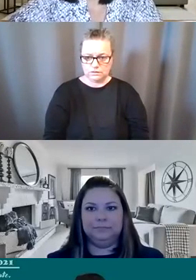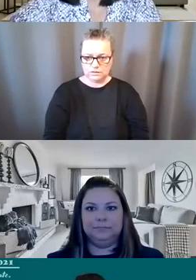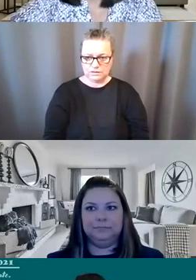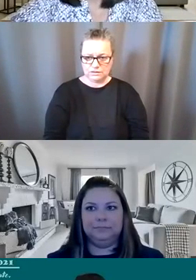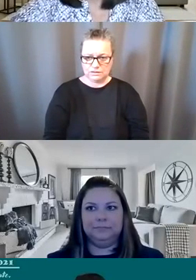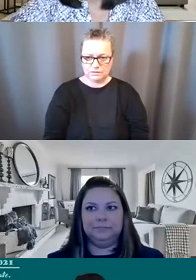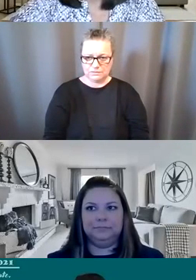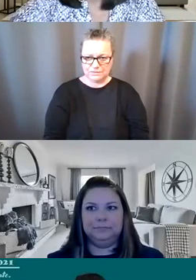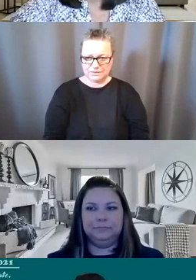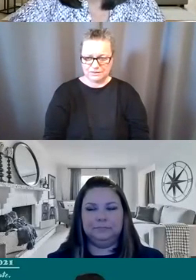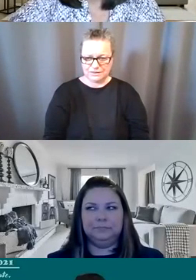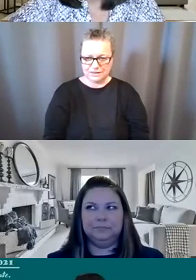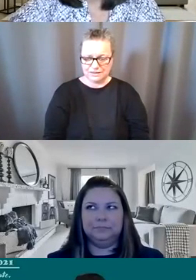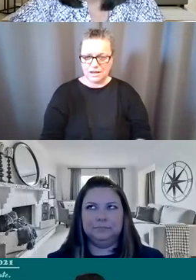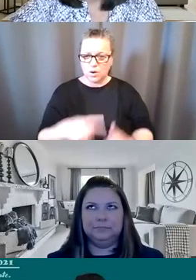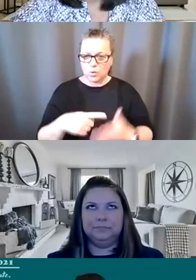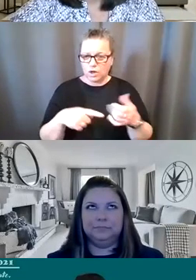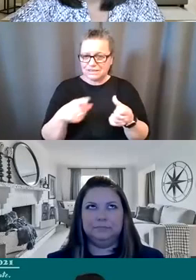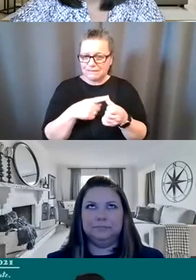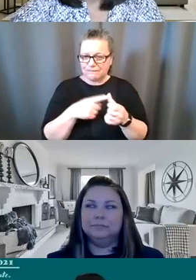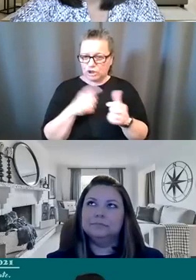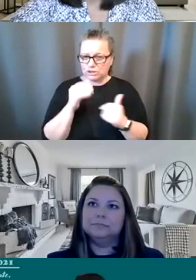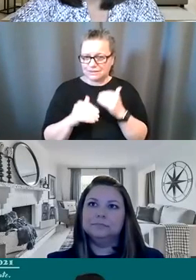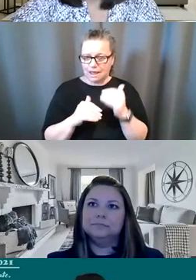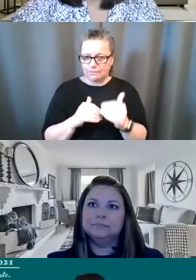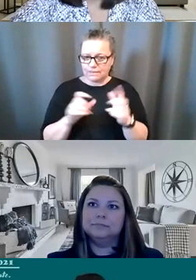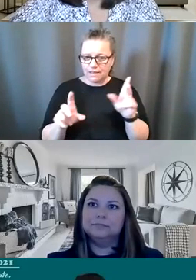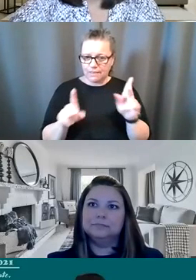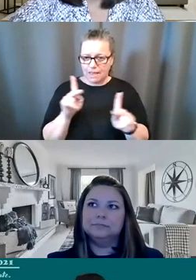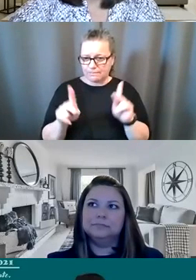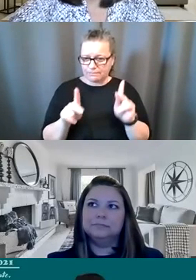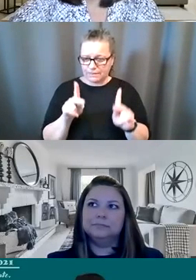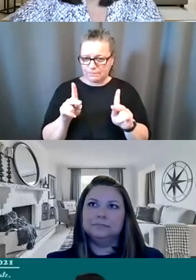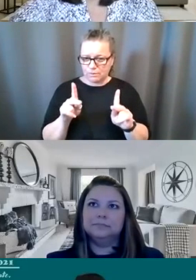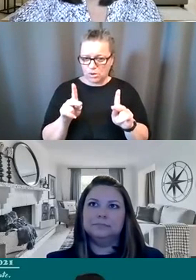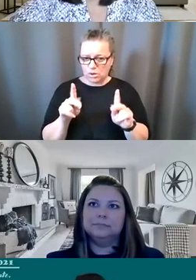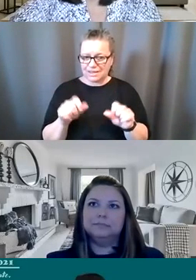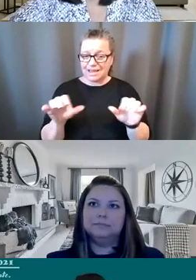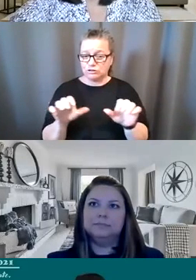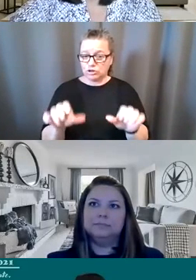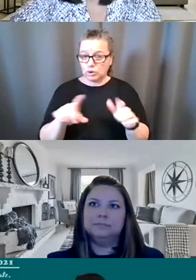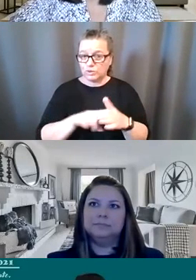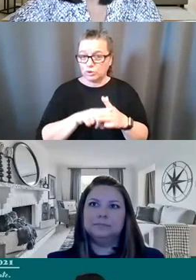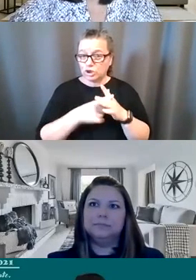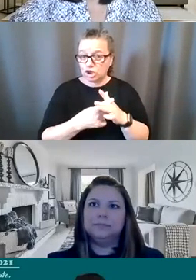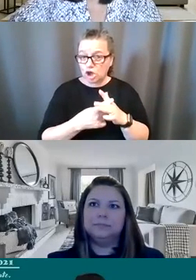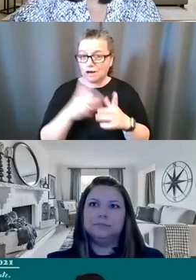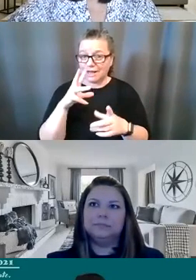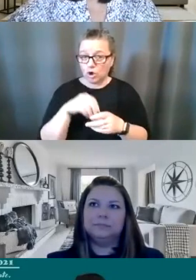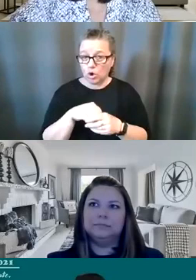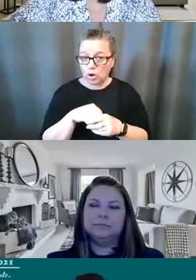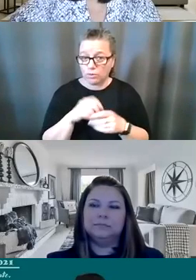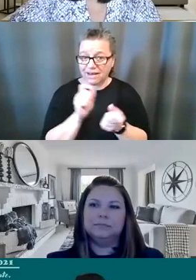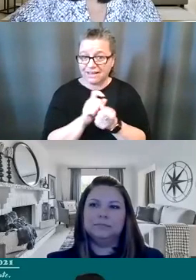What are some first steps that folks can do to start incorporating